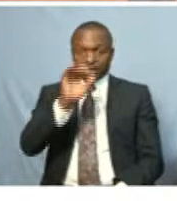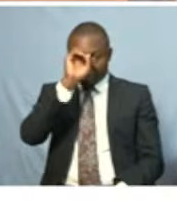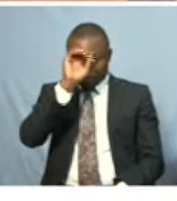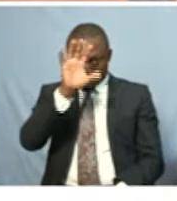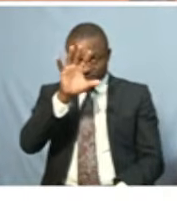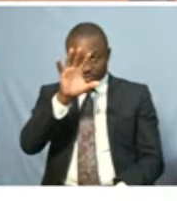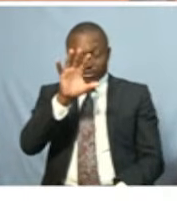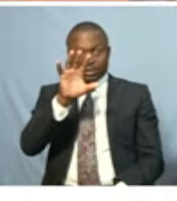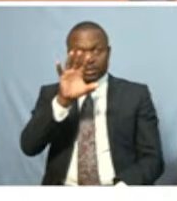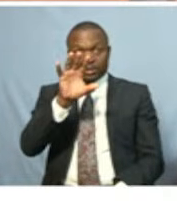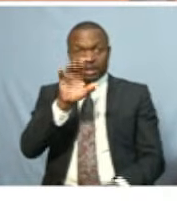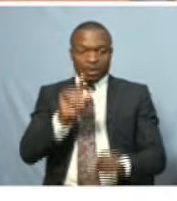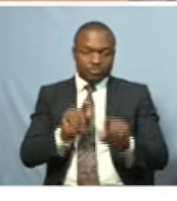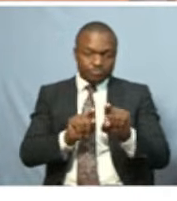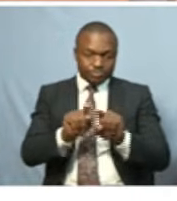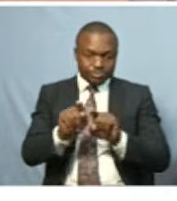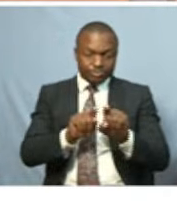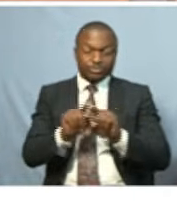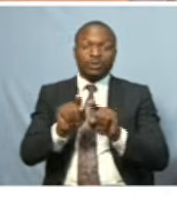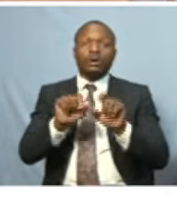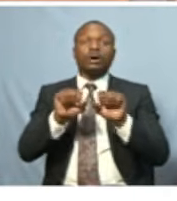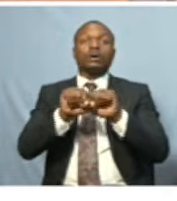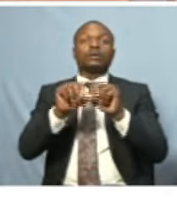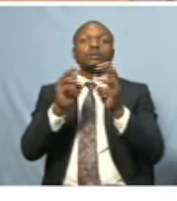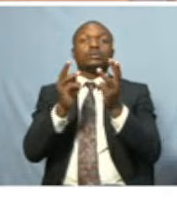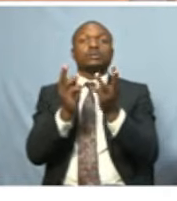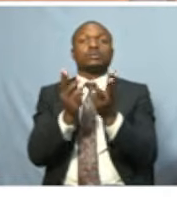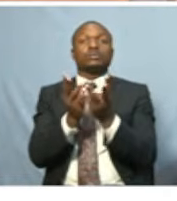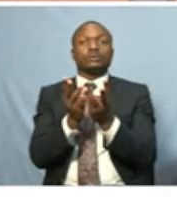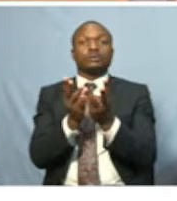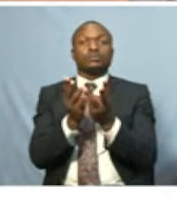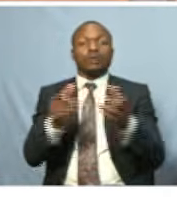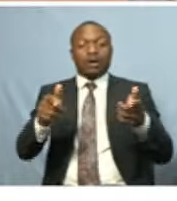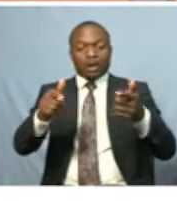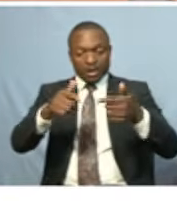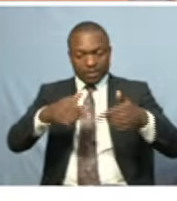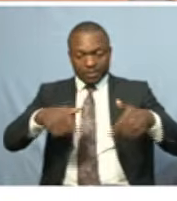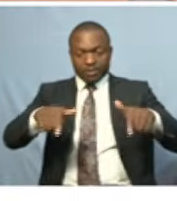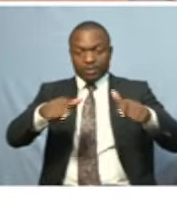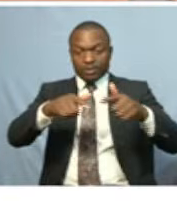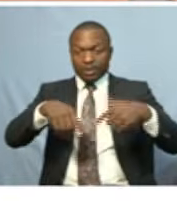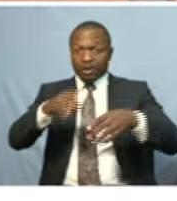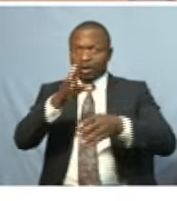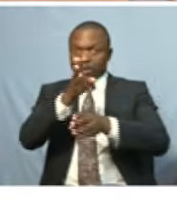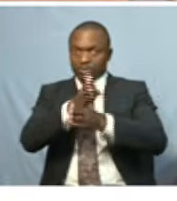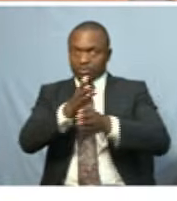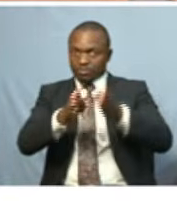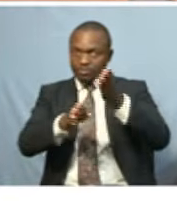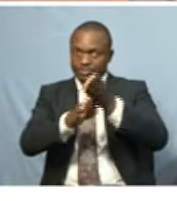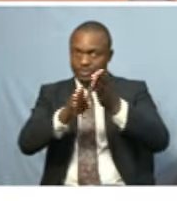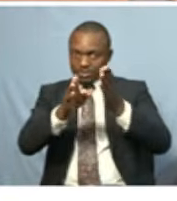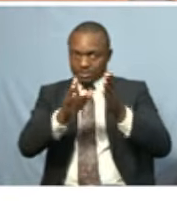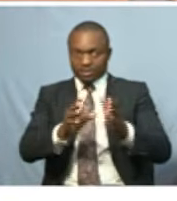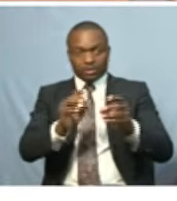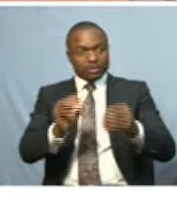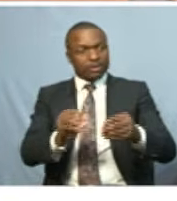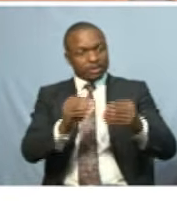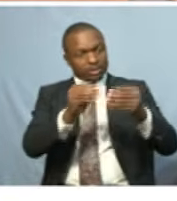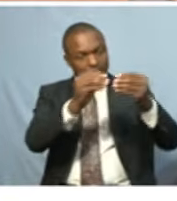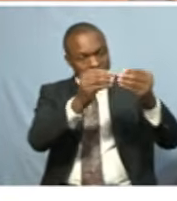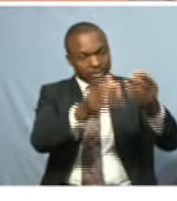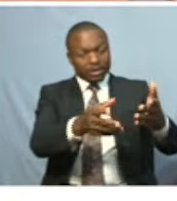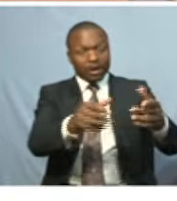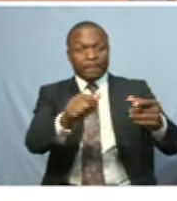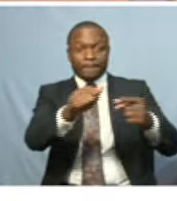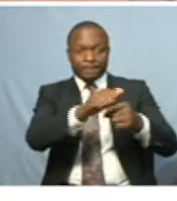and bid training workshop for local suppliers and contractors to be provided with